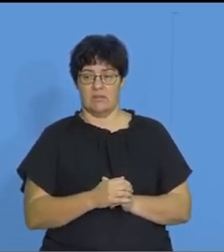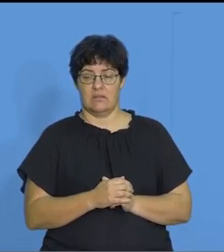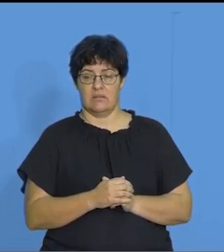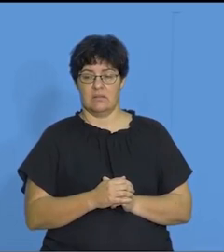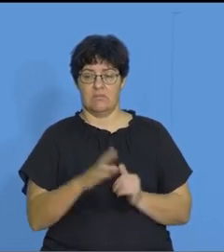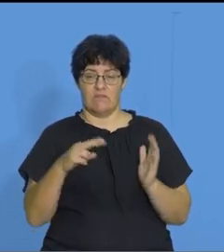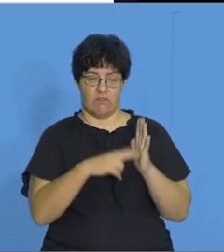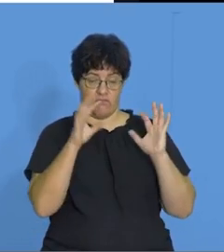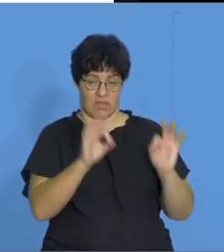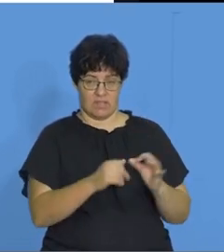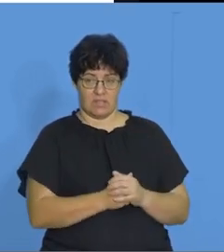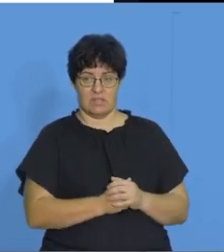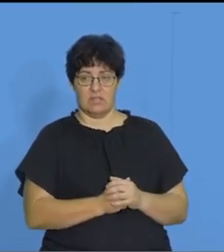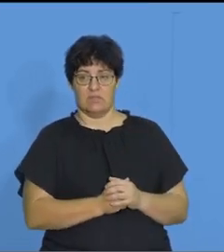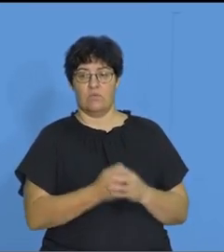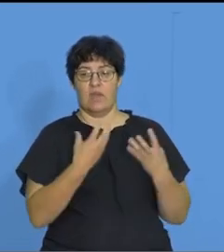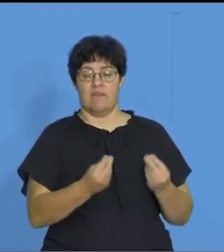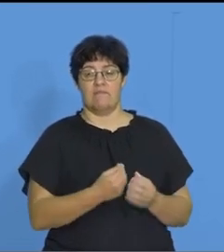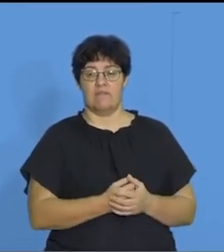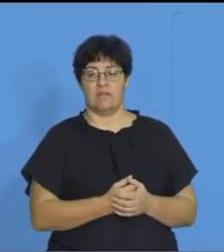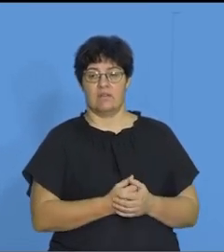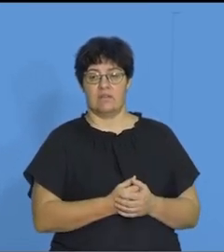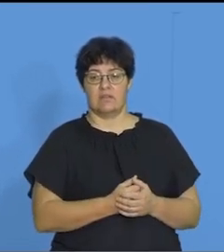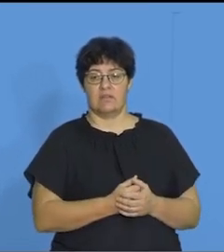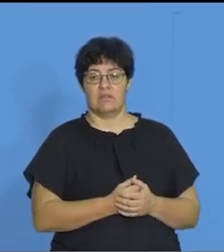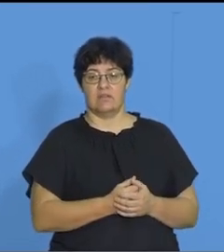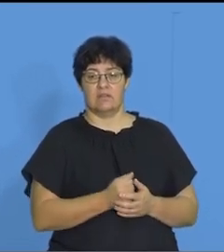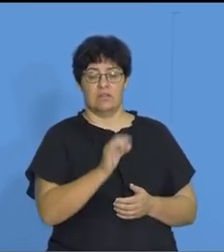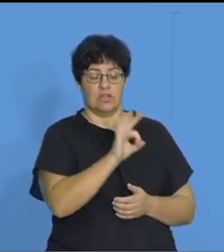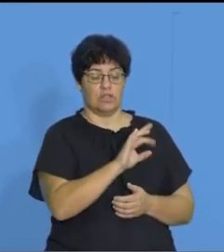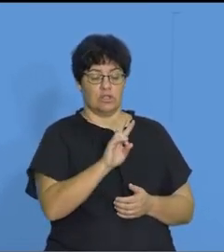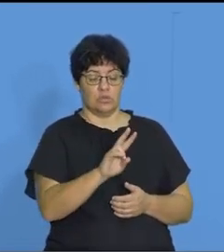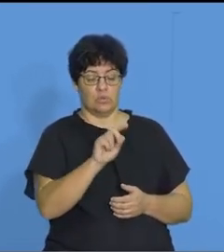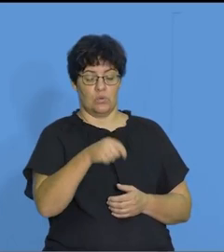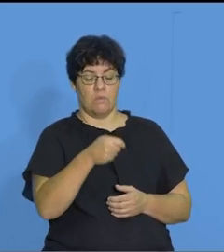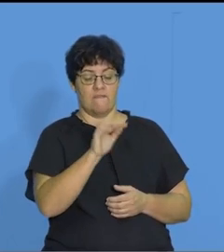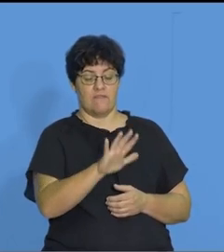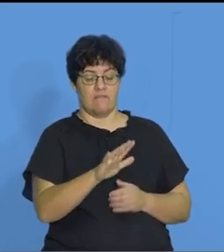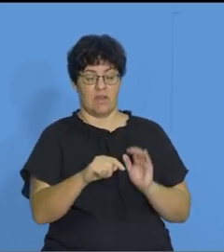if we quickly verify that, we'll have something like